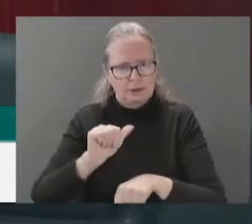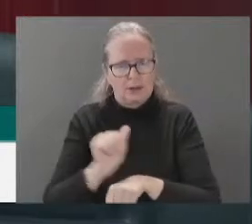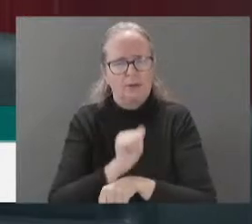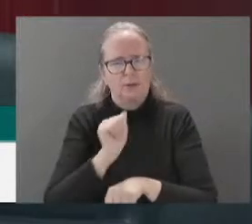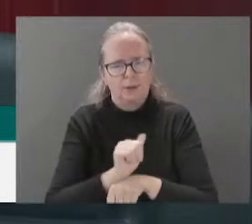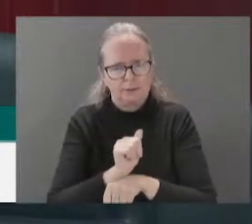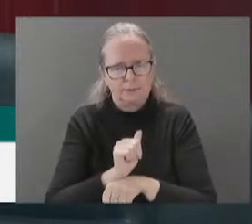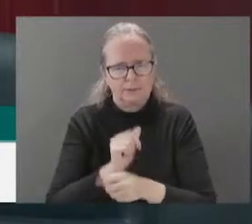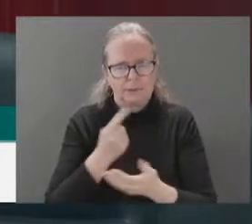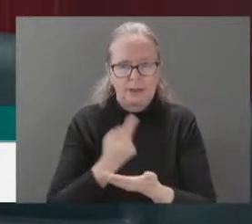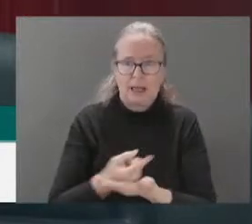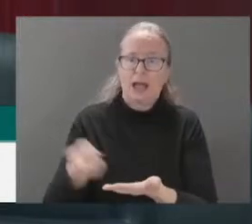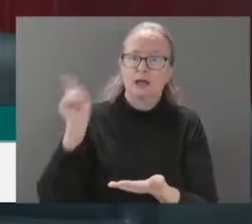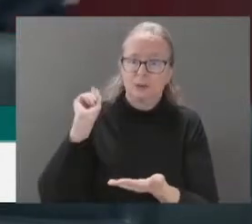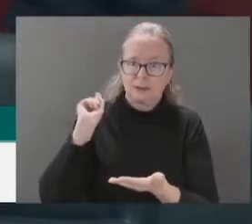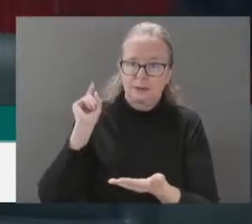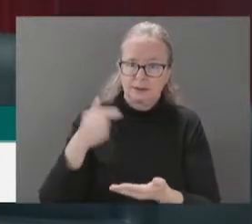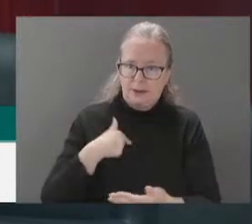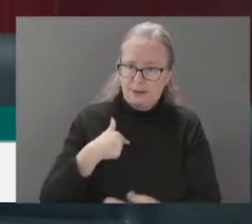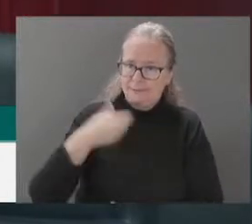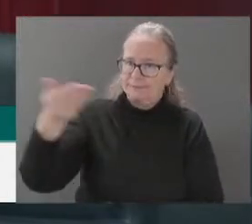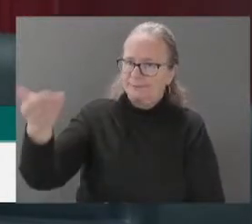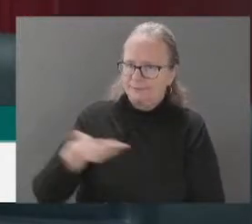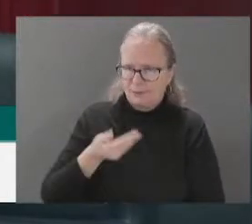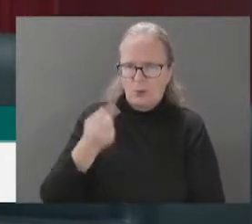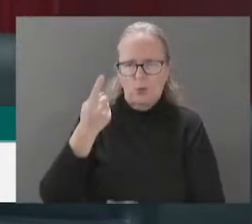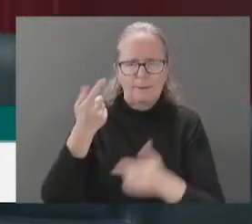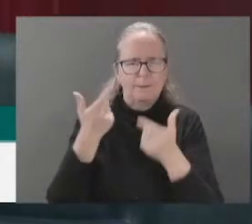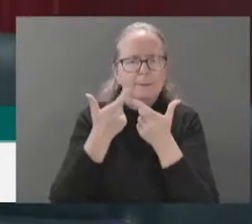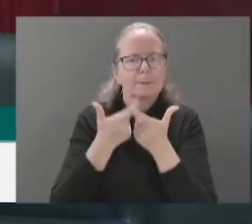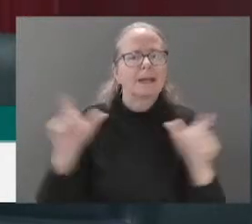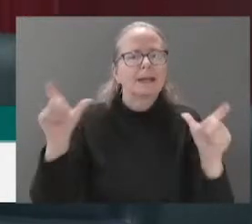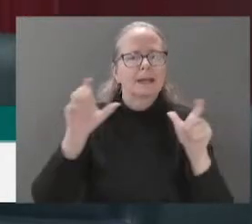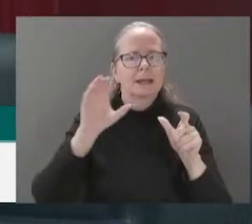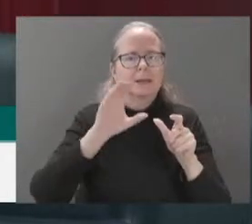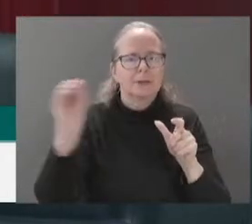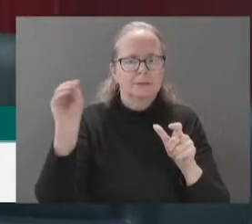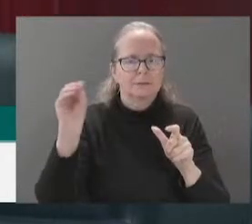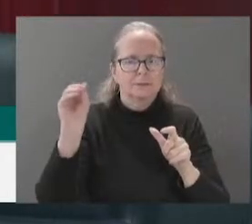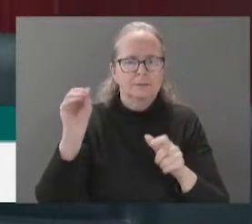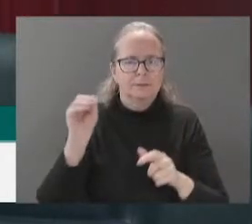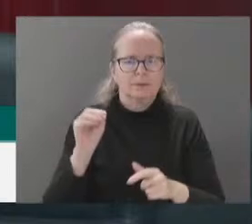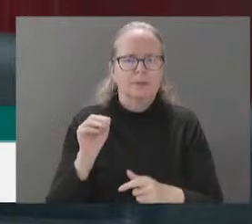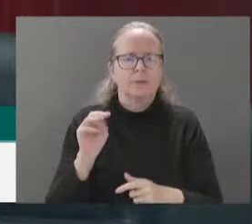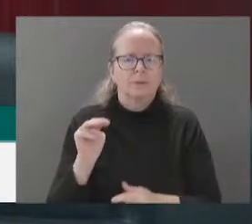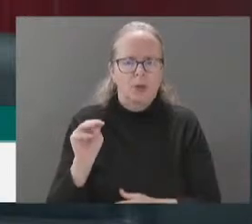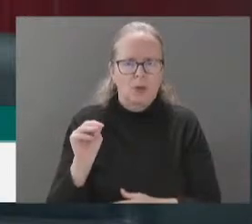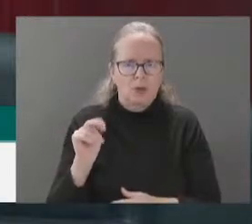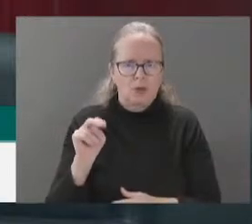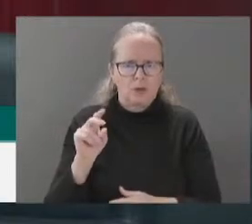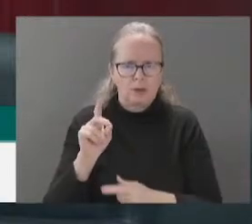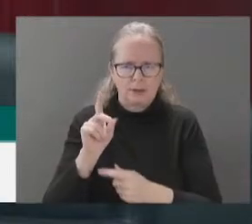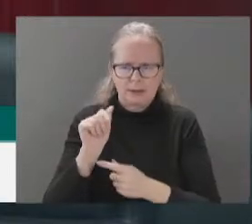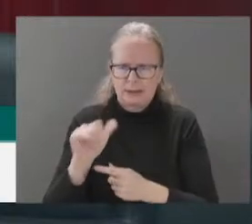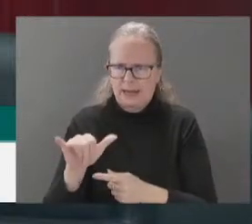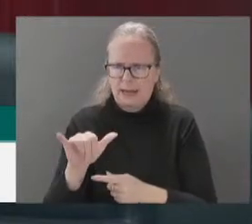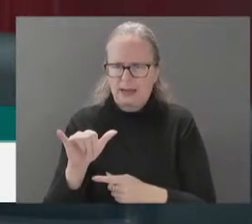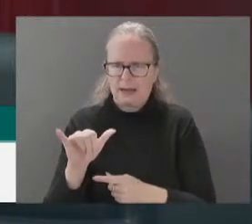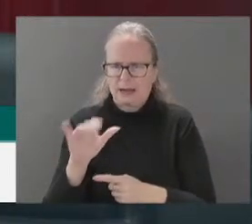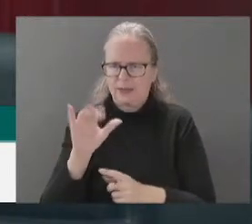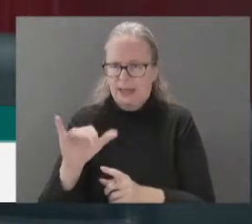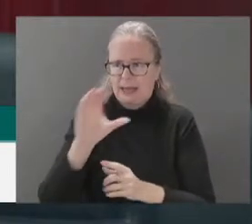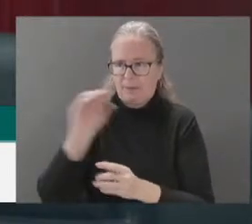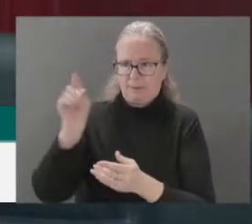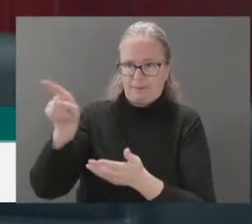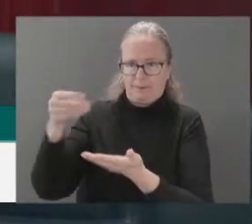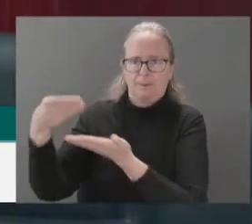investor Mii announced that they had completed the purchase of the hinden pulp Mill this Mill was reaching the end of its life